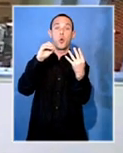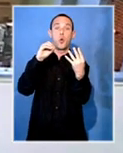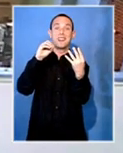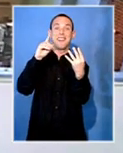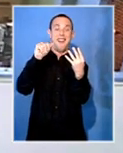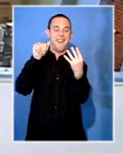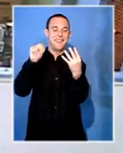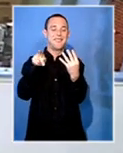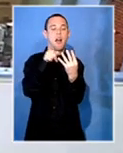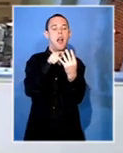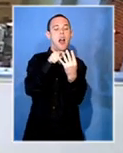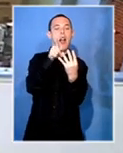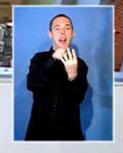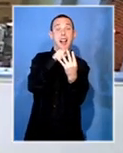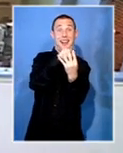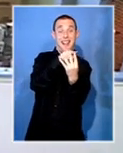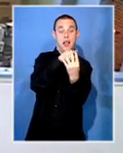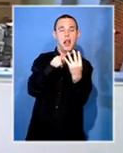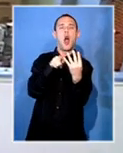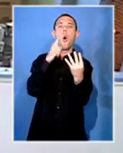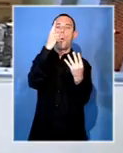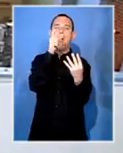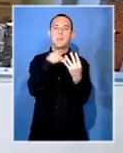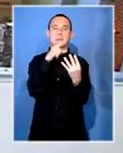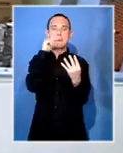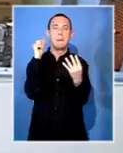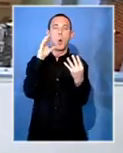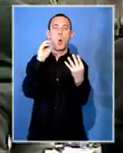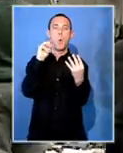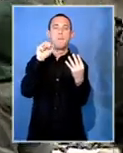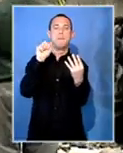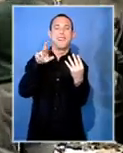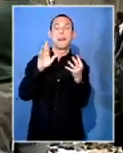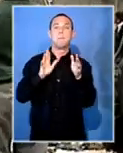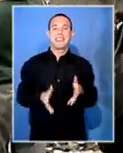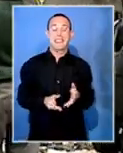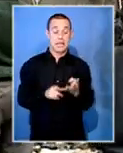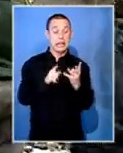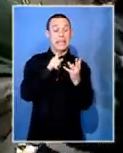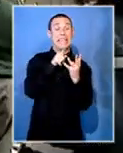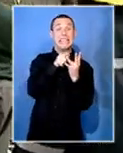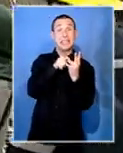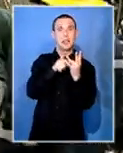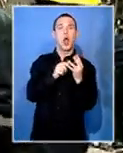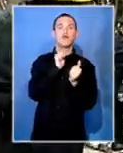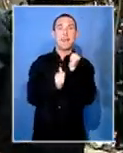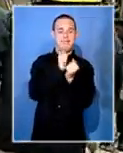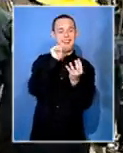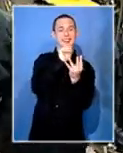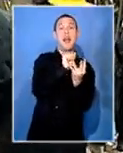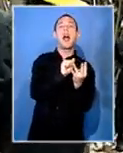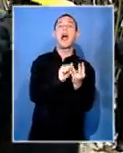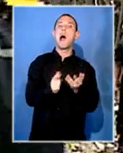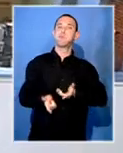and one only identified as Umar. Omar Naban's brother was killed in Somalia in an attack by U.S. forces